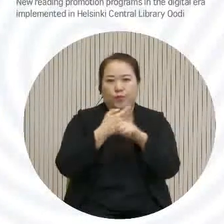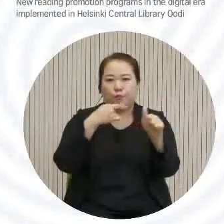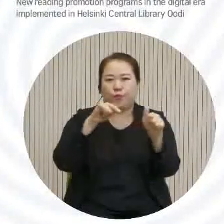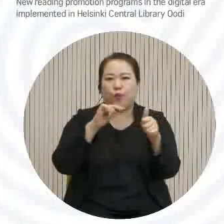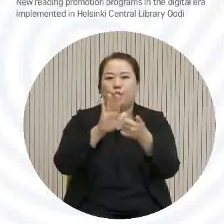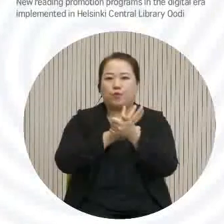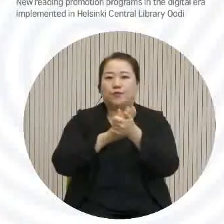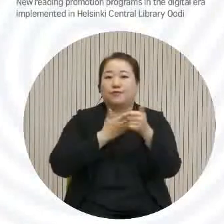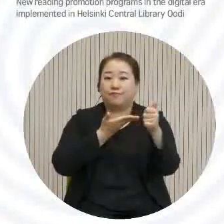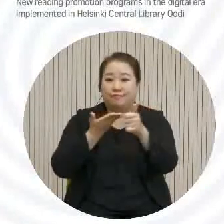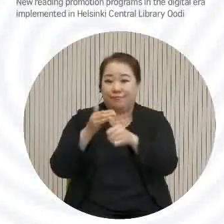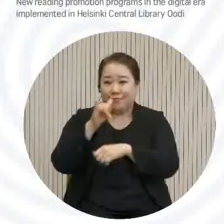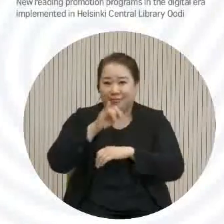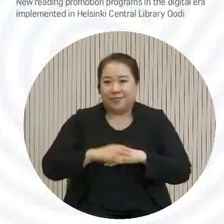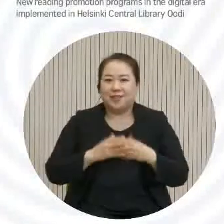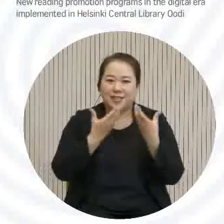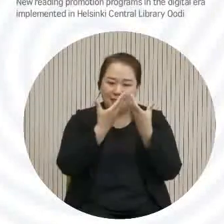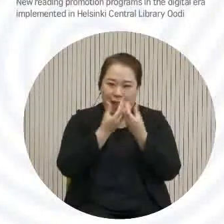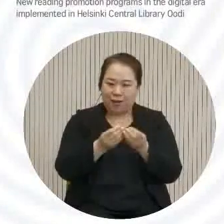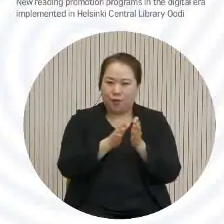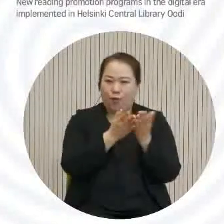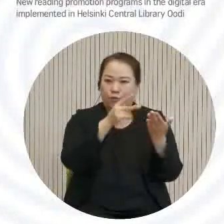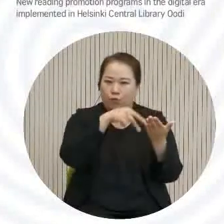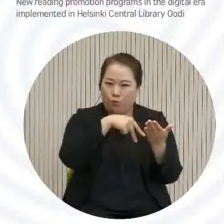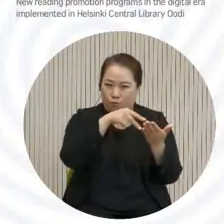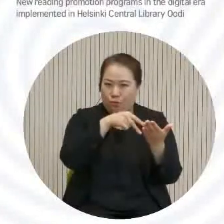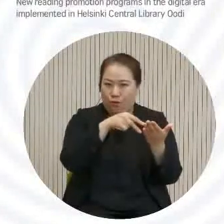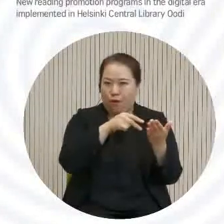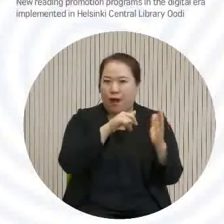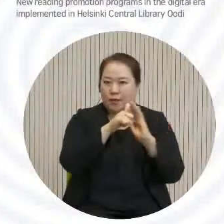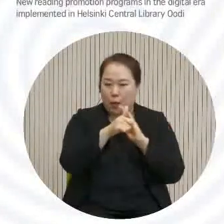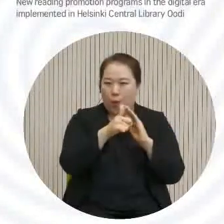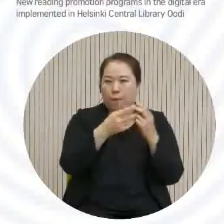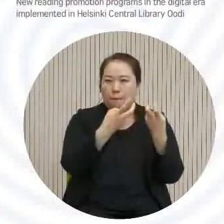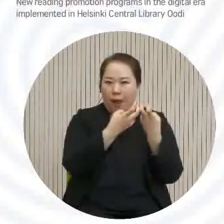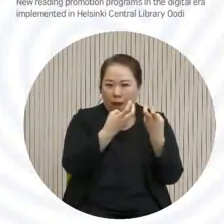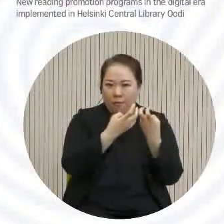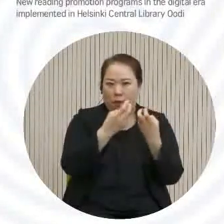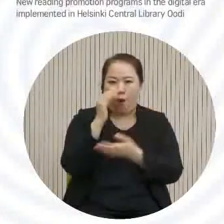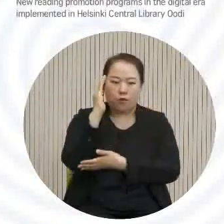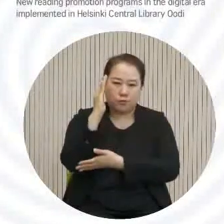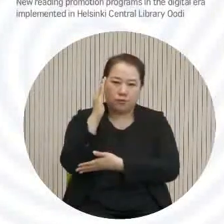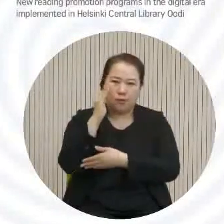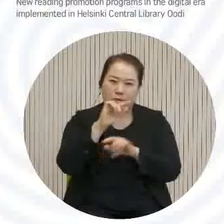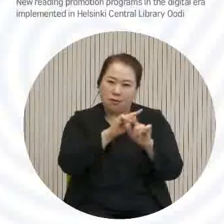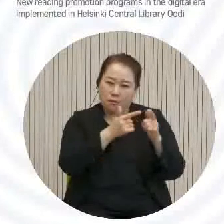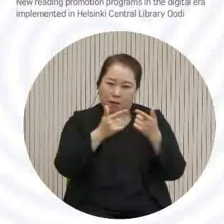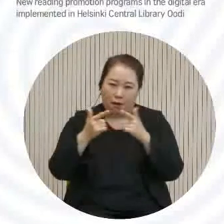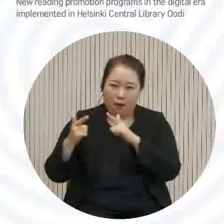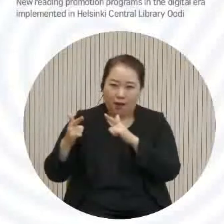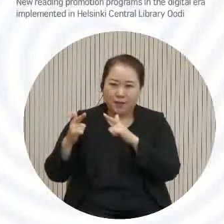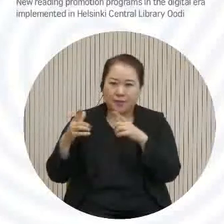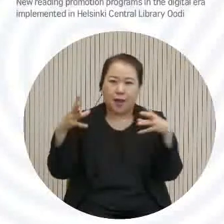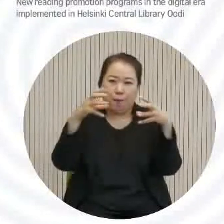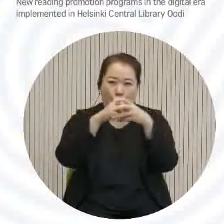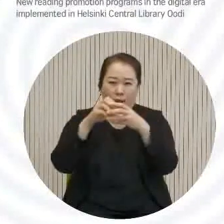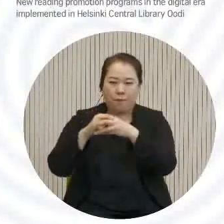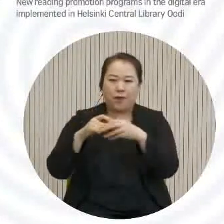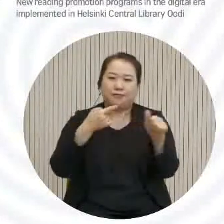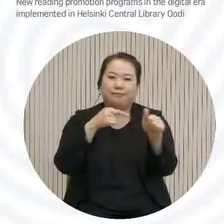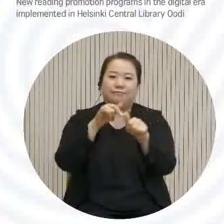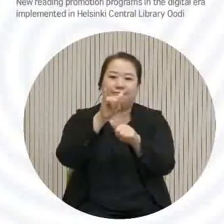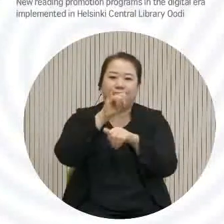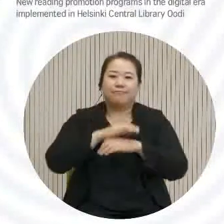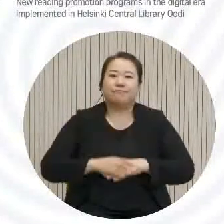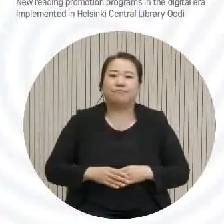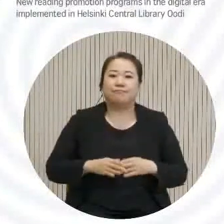library use and media literacy, book talks, and story times. Every library has obligation to provide